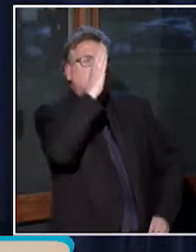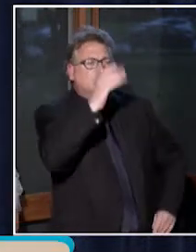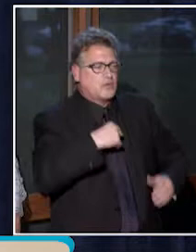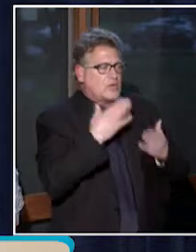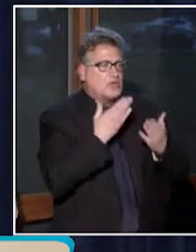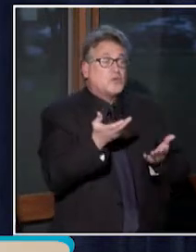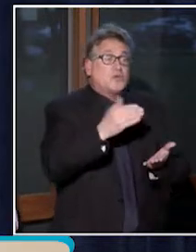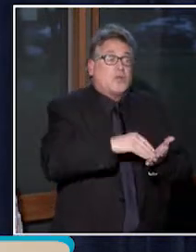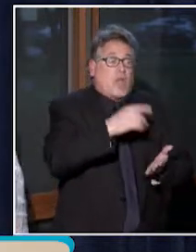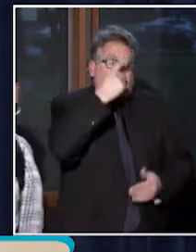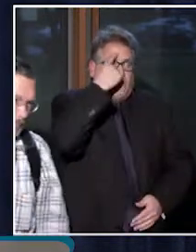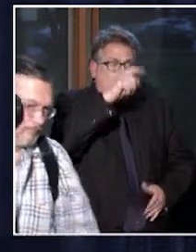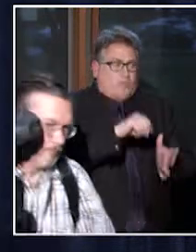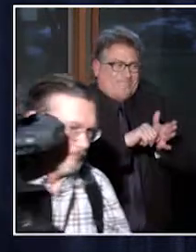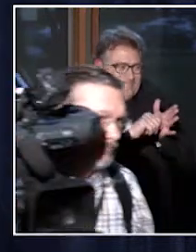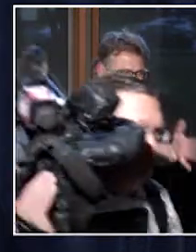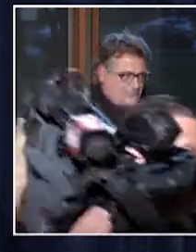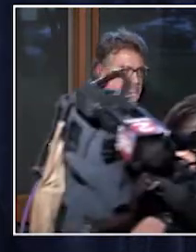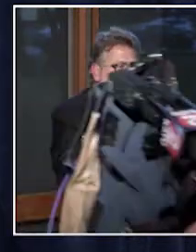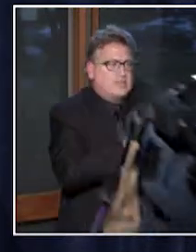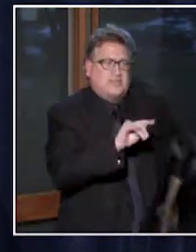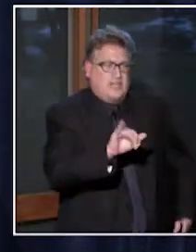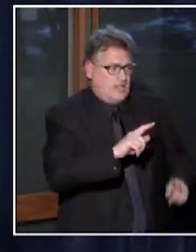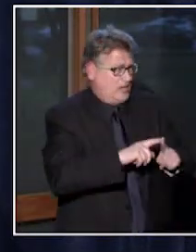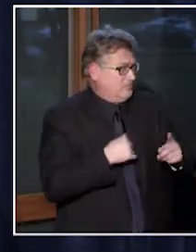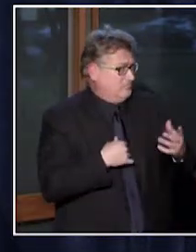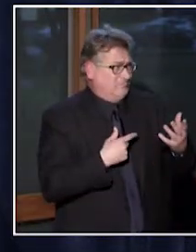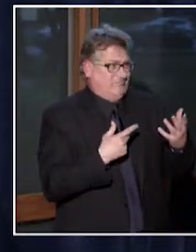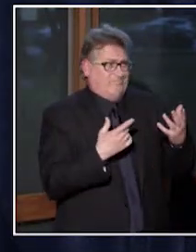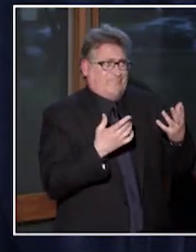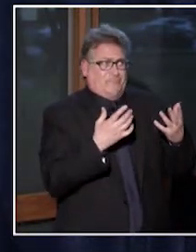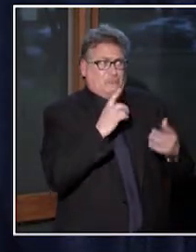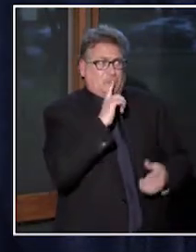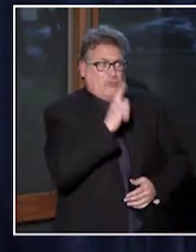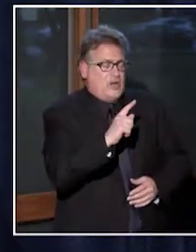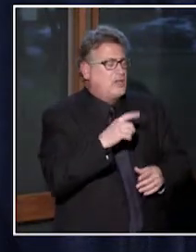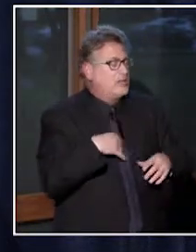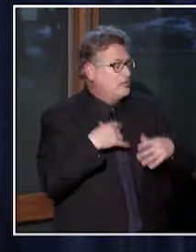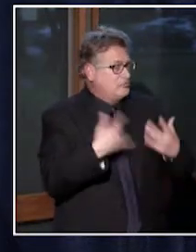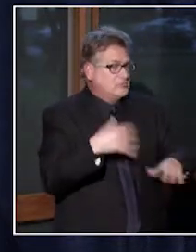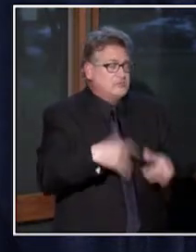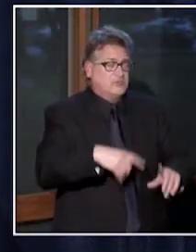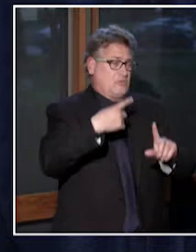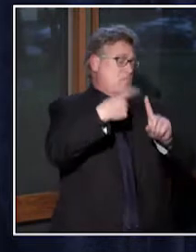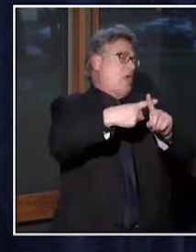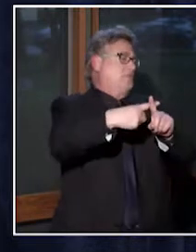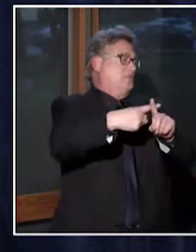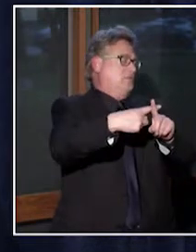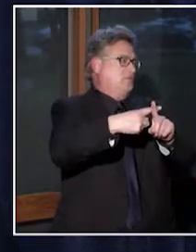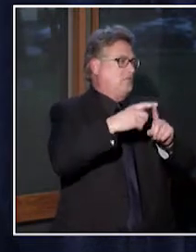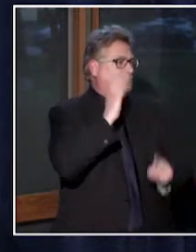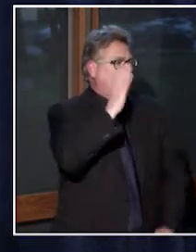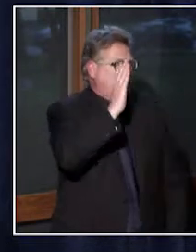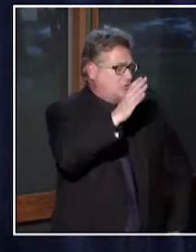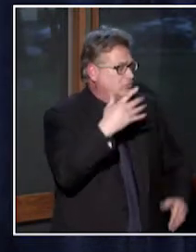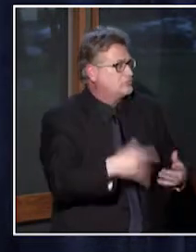again, underscoring that this city has a very, very bright future. So